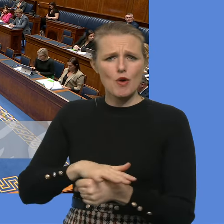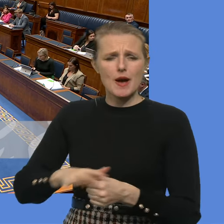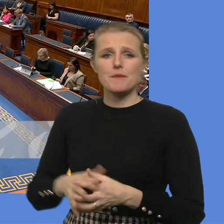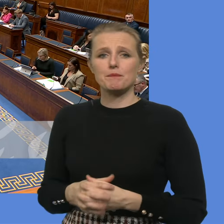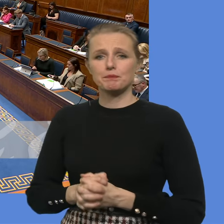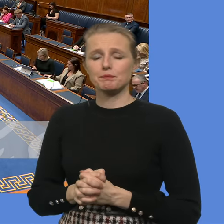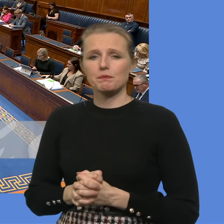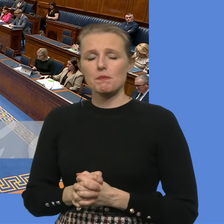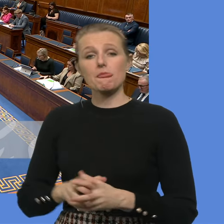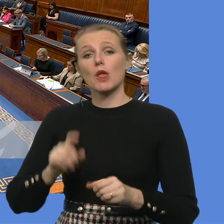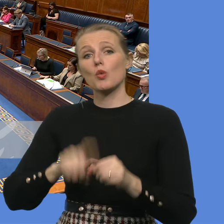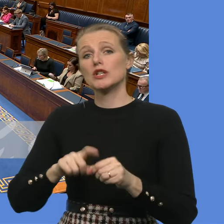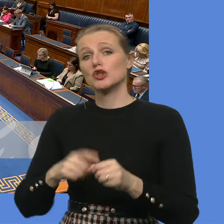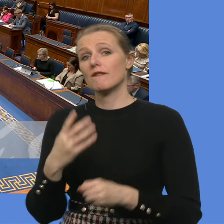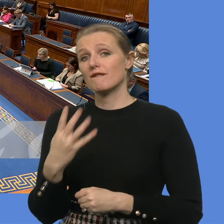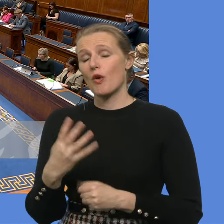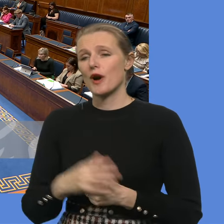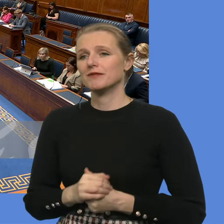Question number four. Minister.